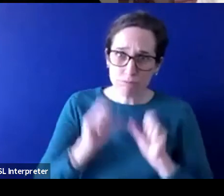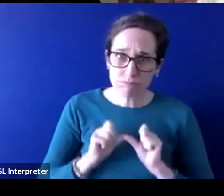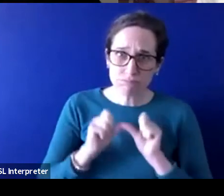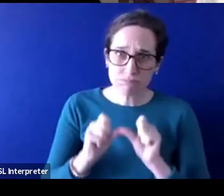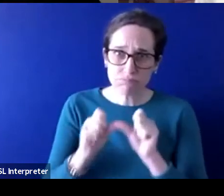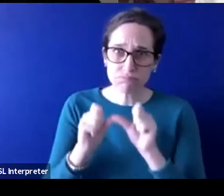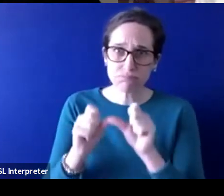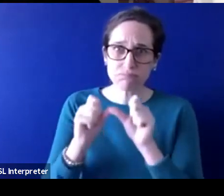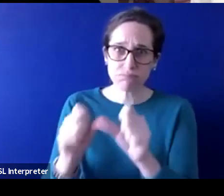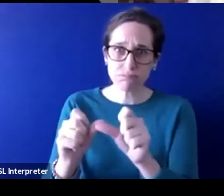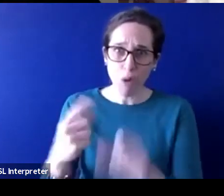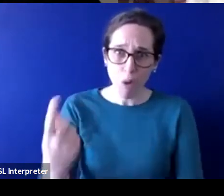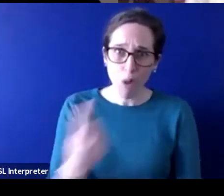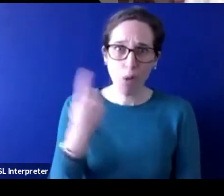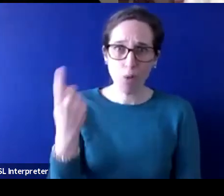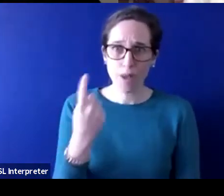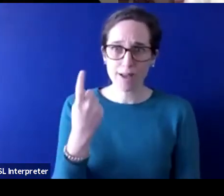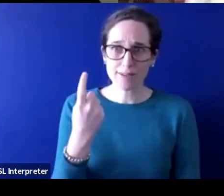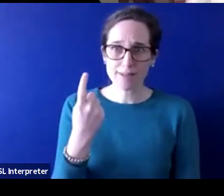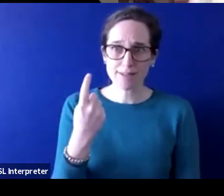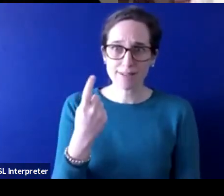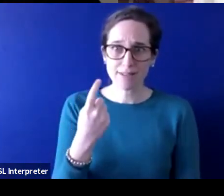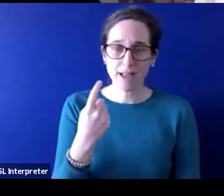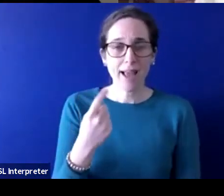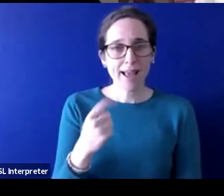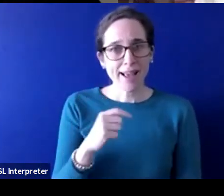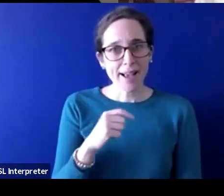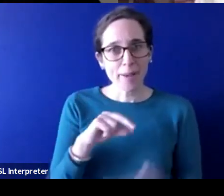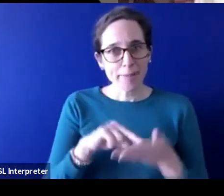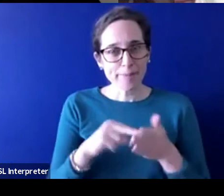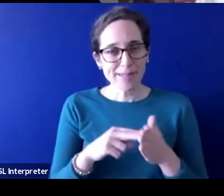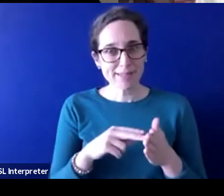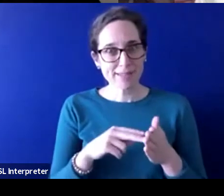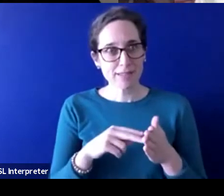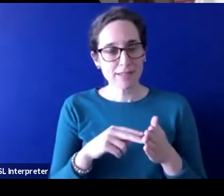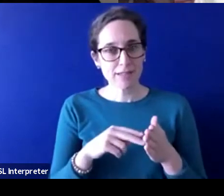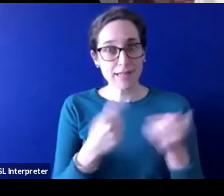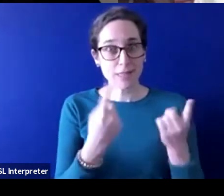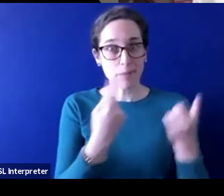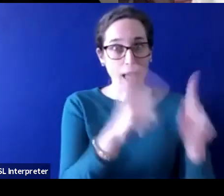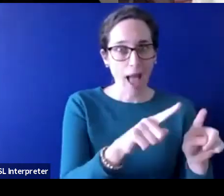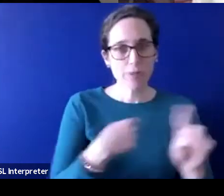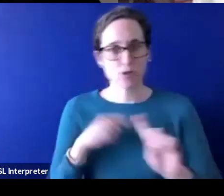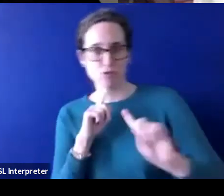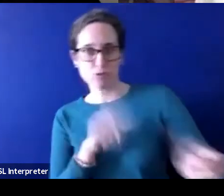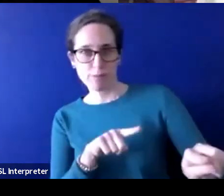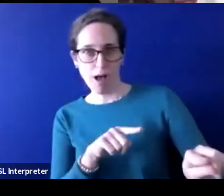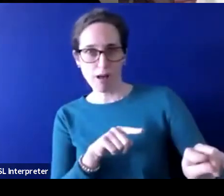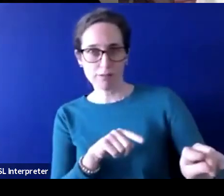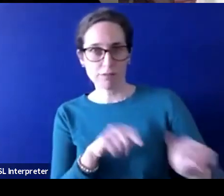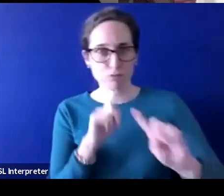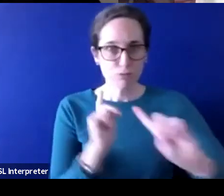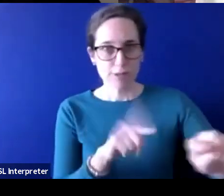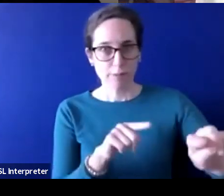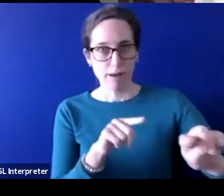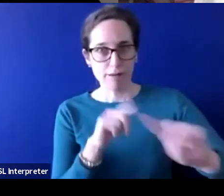the time, rather than just when we're responding to something that's just happened in the world? That's an interesting point,